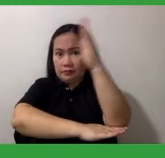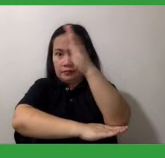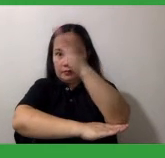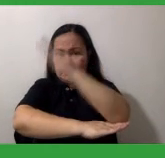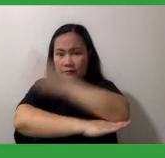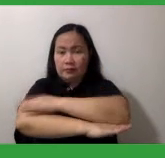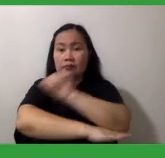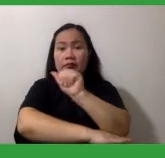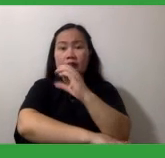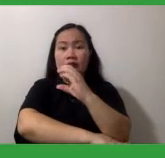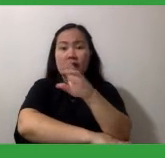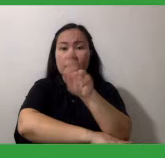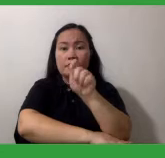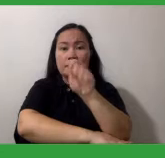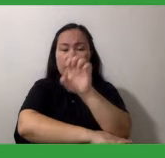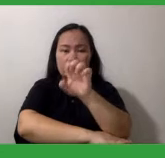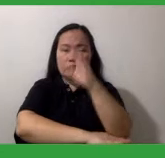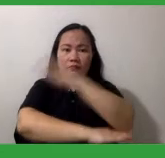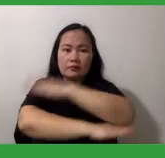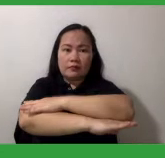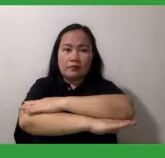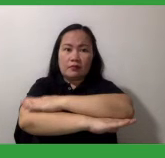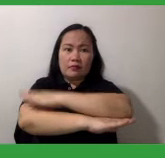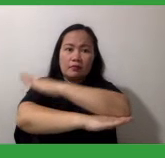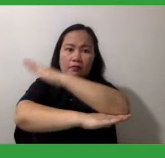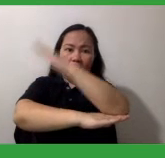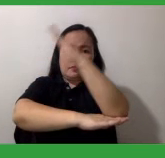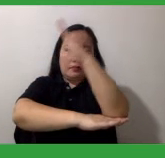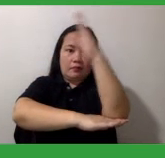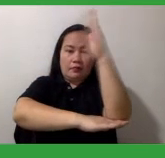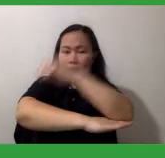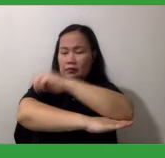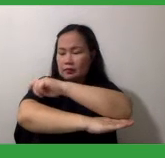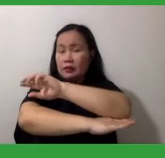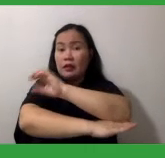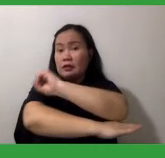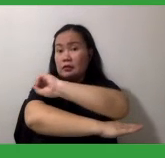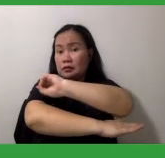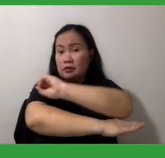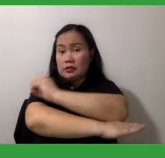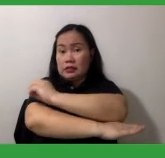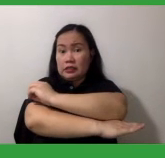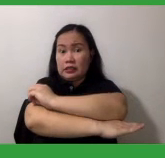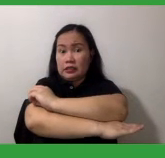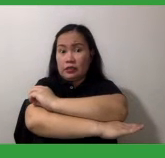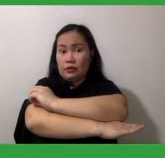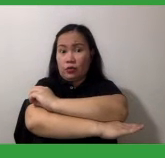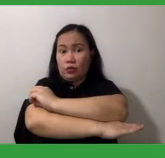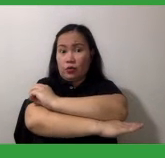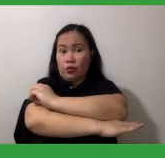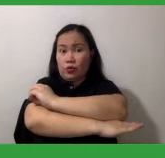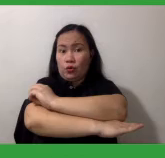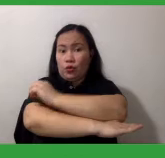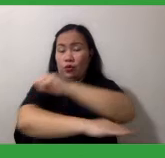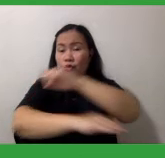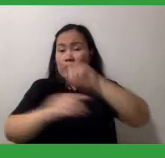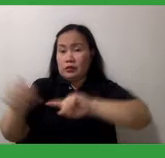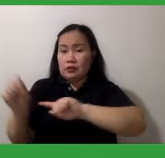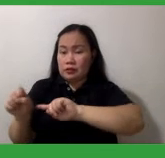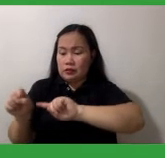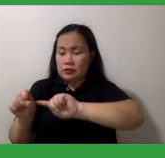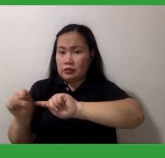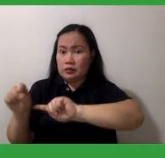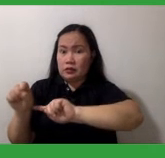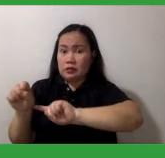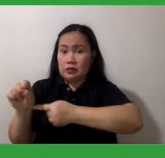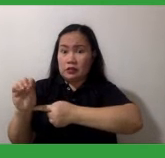siya sa AE. So, using the inner scale, simula 0 ng kanan papunta dito. So, naglay ang